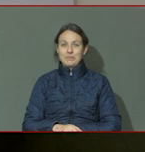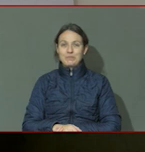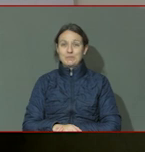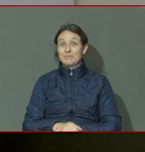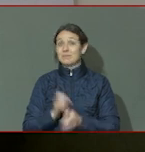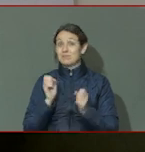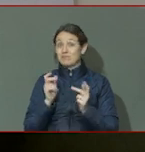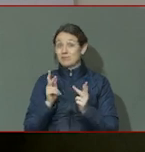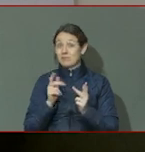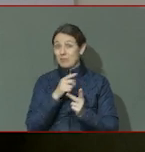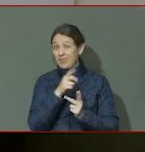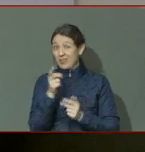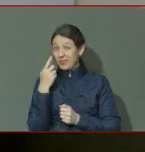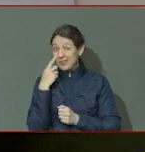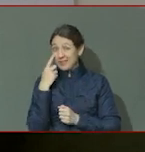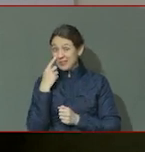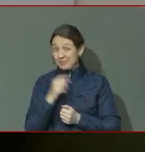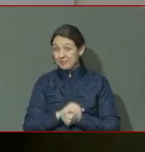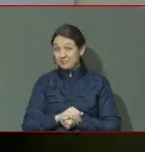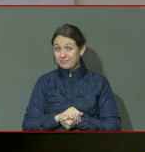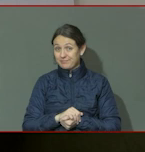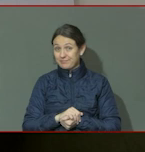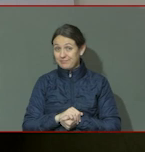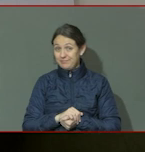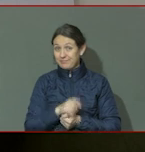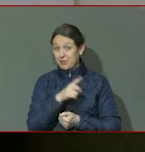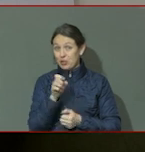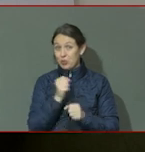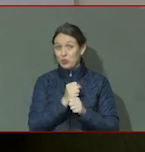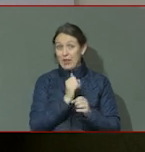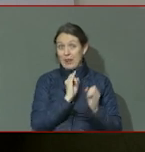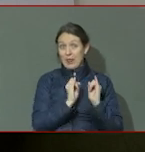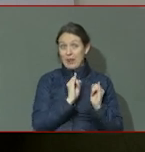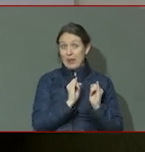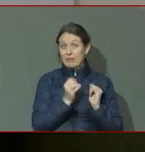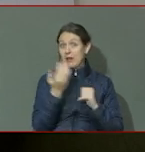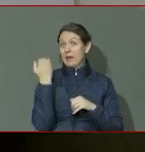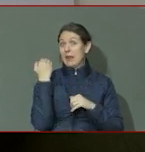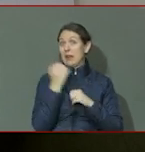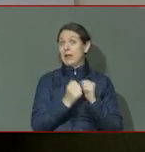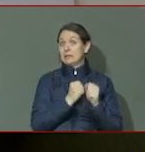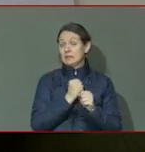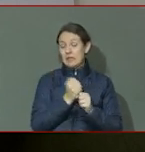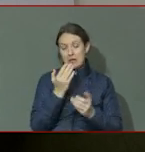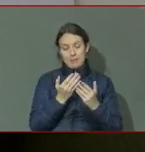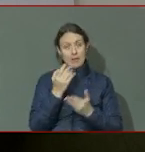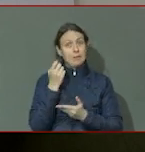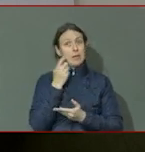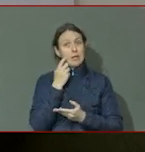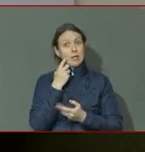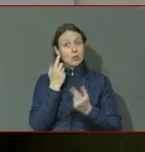Okay, but you see, just remember, when you were in grade 11, maybe it was easy to complete